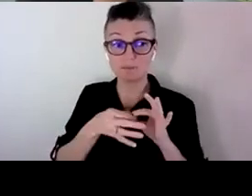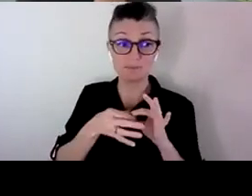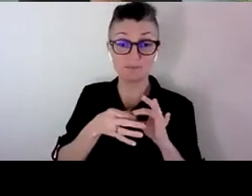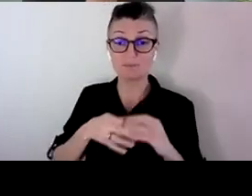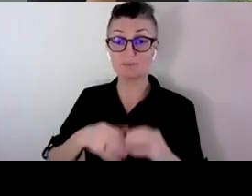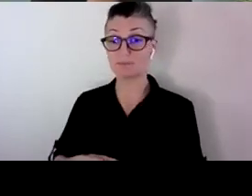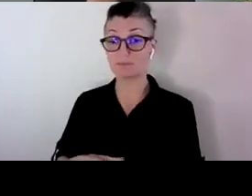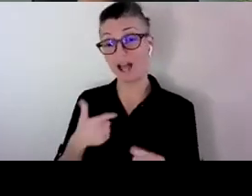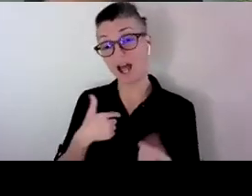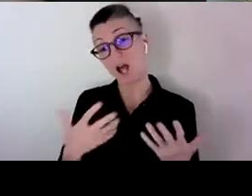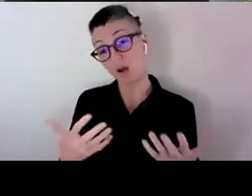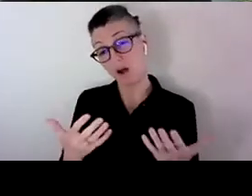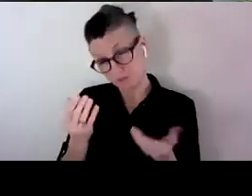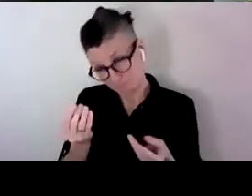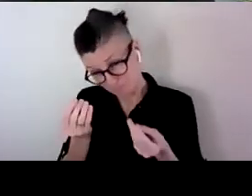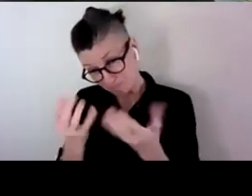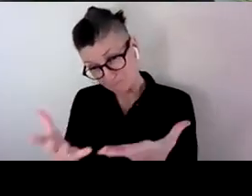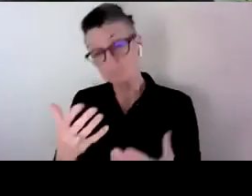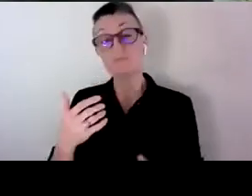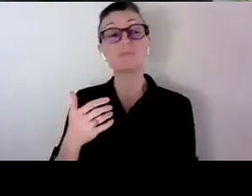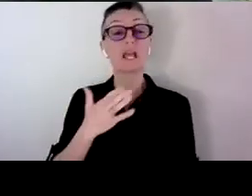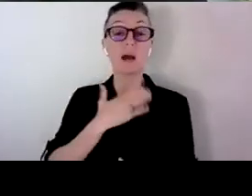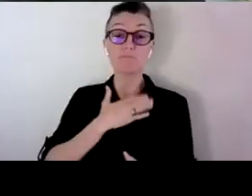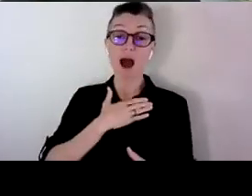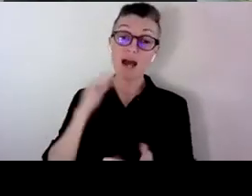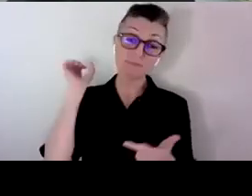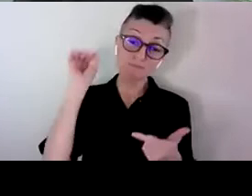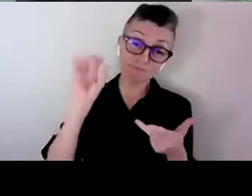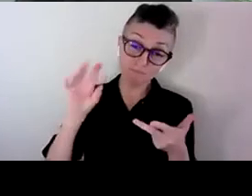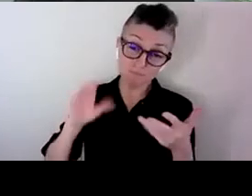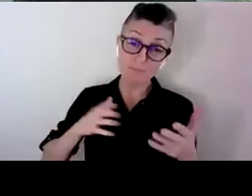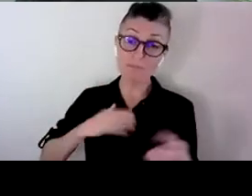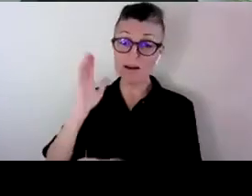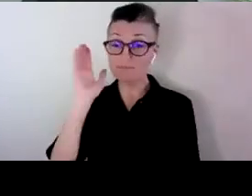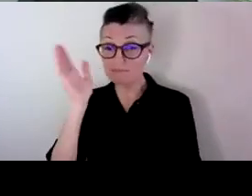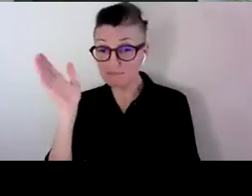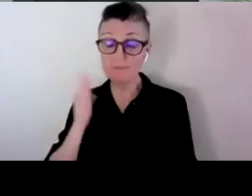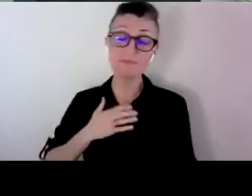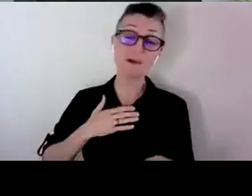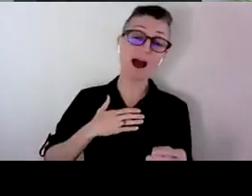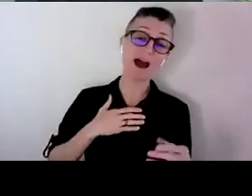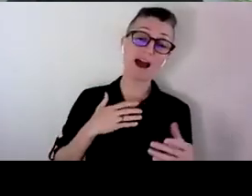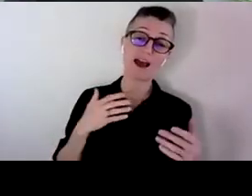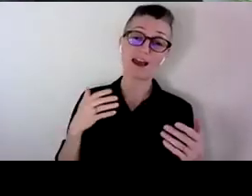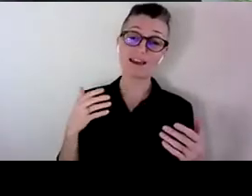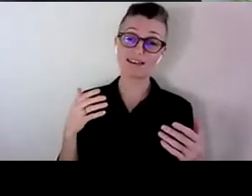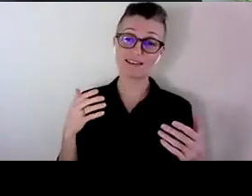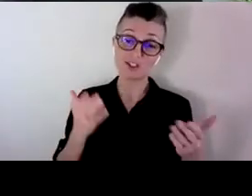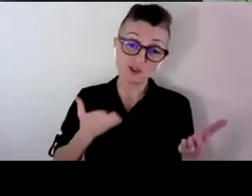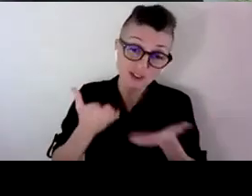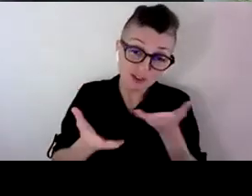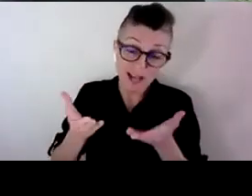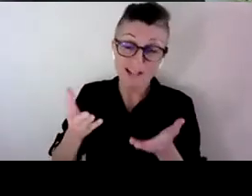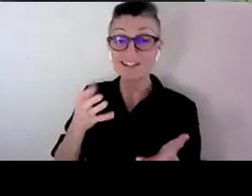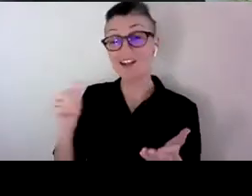of my suggestions I made here today, and perhaps even more so, the visions of the other distinguished thought leaders who have spoken in the